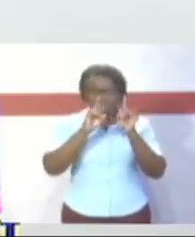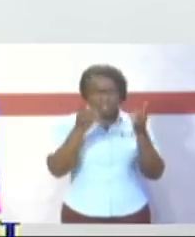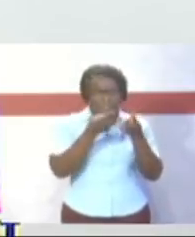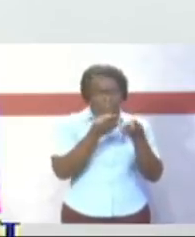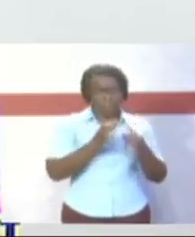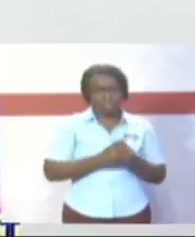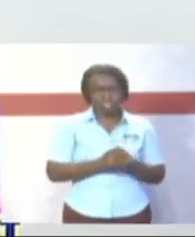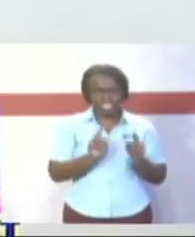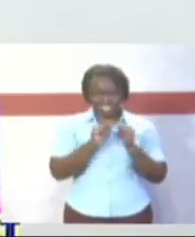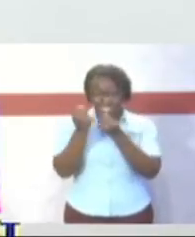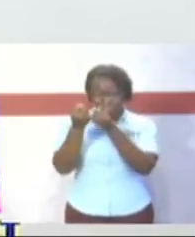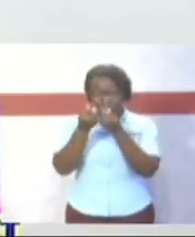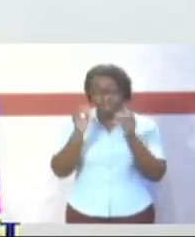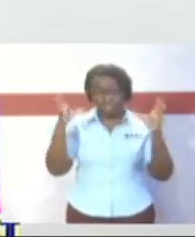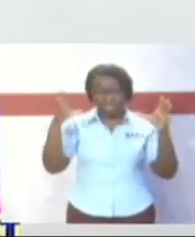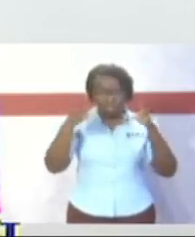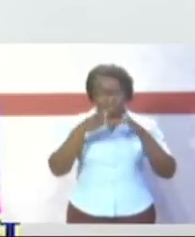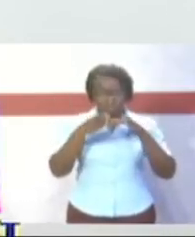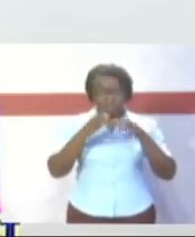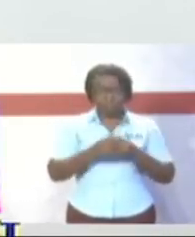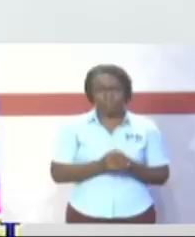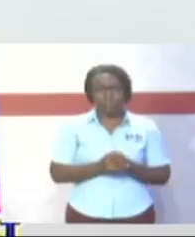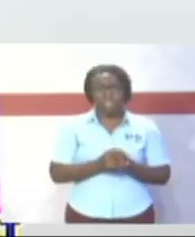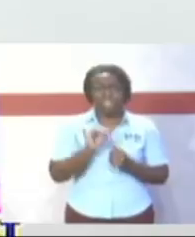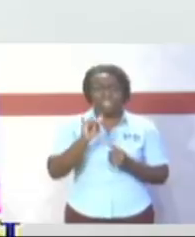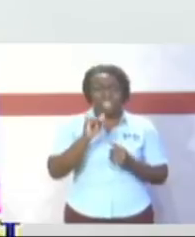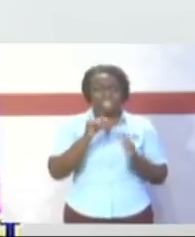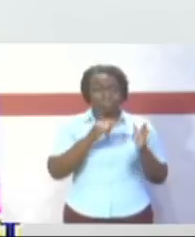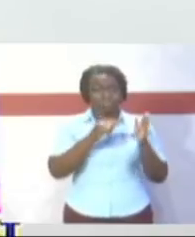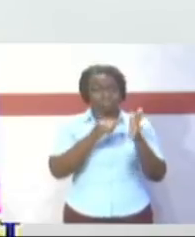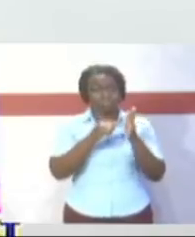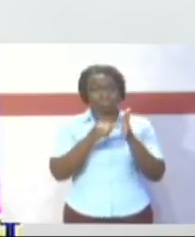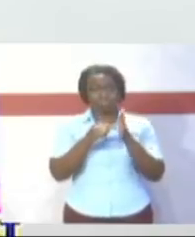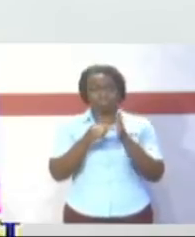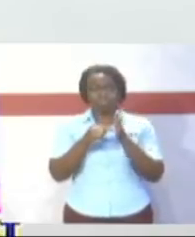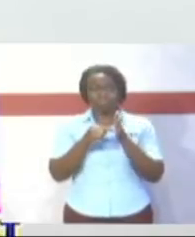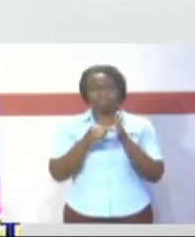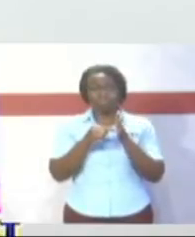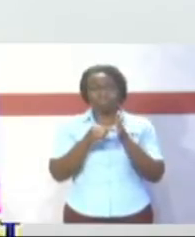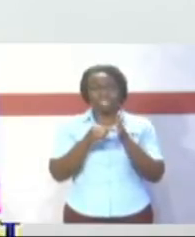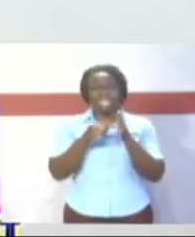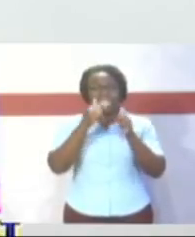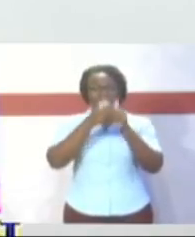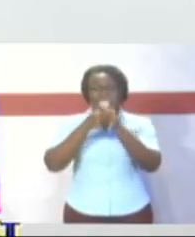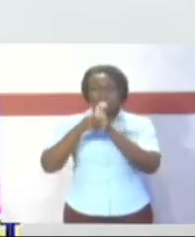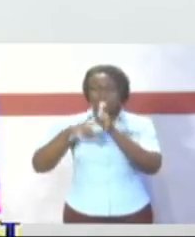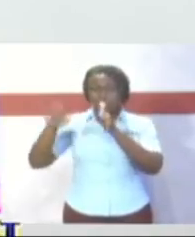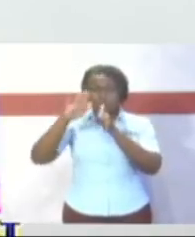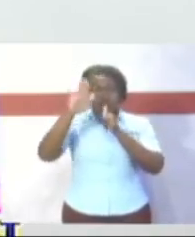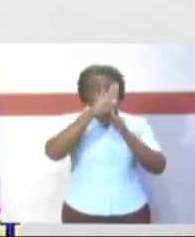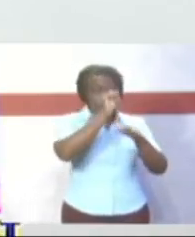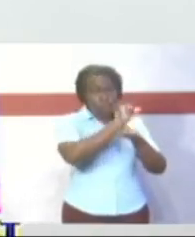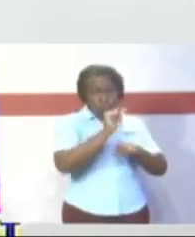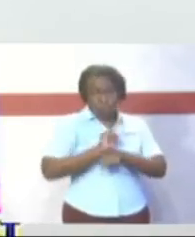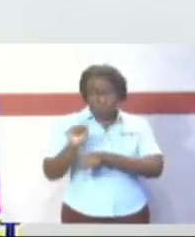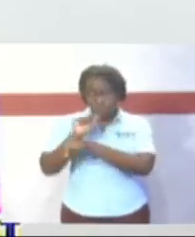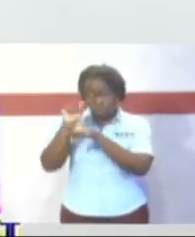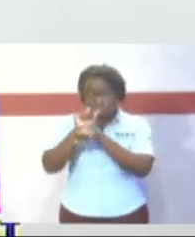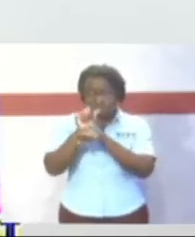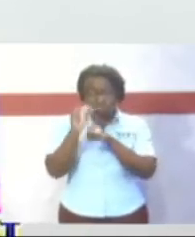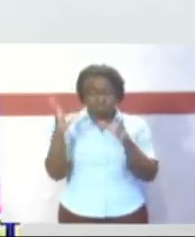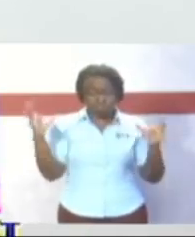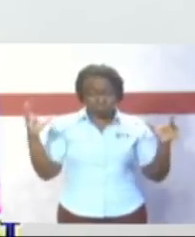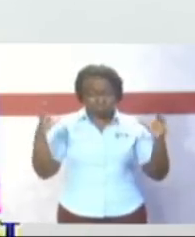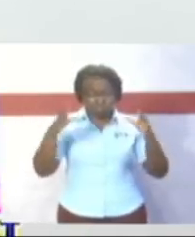EOC, especially in the ERHA, is that it represents each of our administrative areas. So Mr. Soyafat would have mentioned Sangre